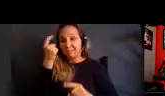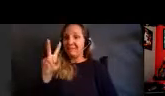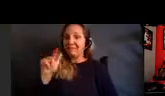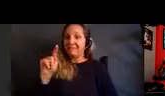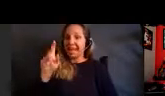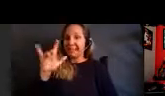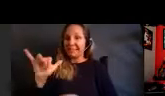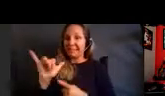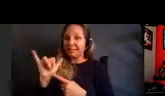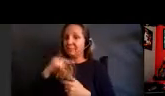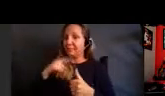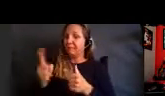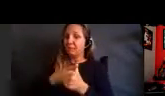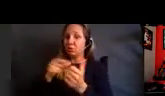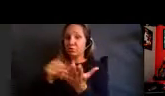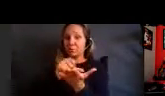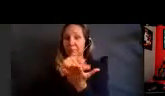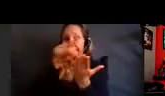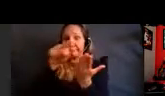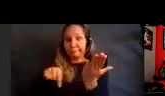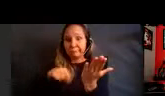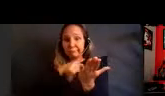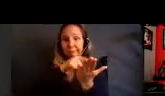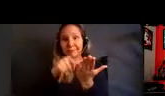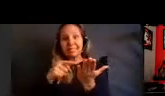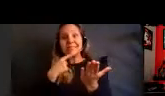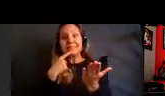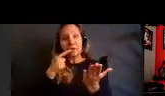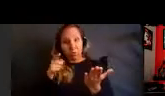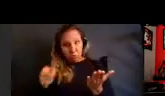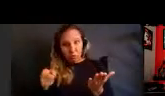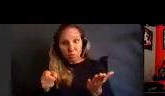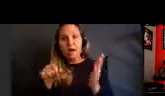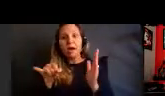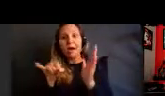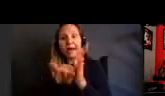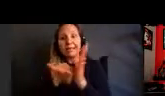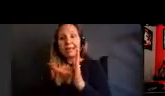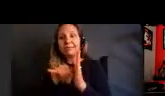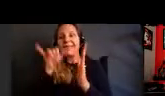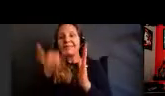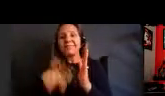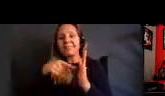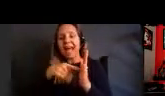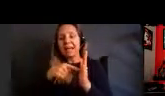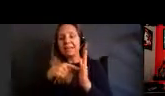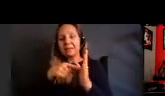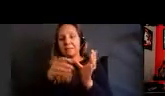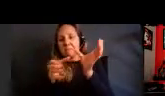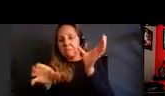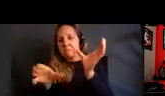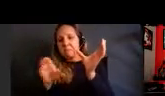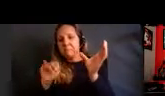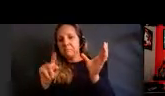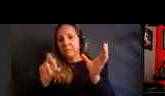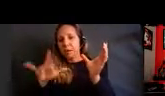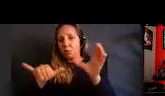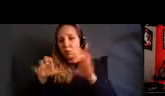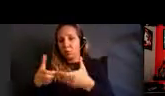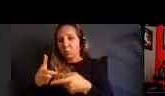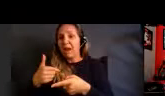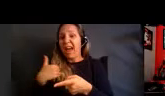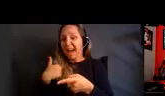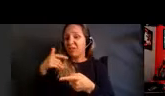the very first page, it actually said, do you identify as one of these minority groups? And persons with disabilities was listed